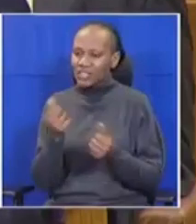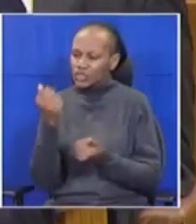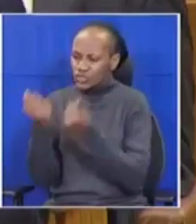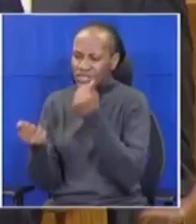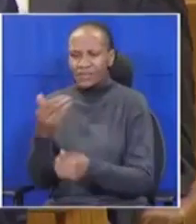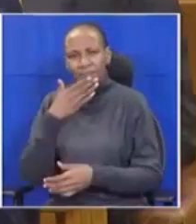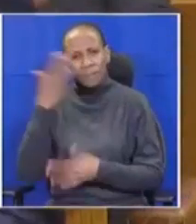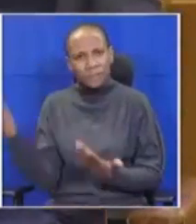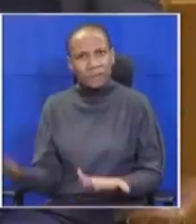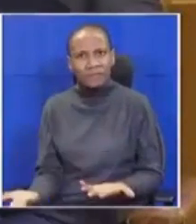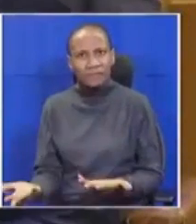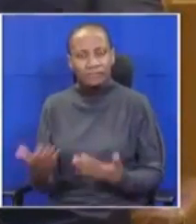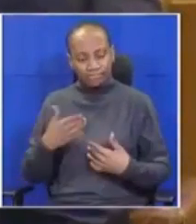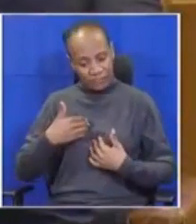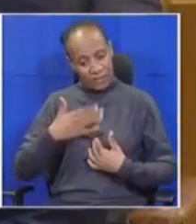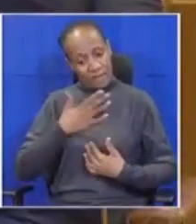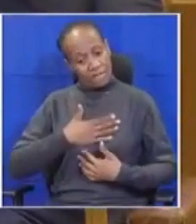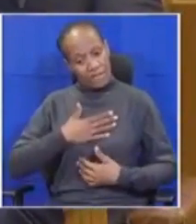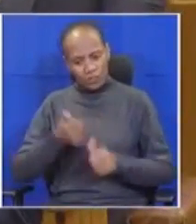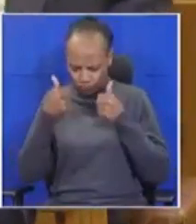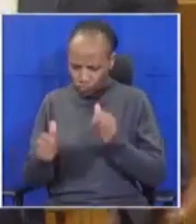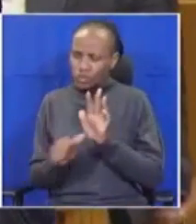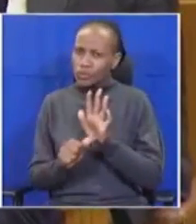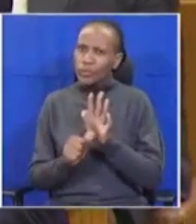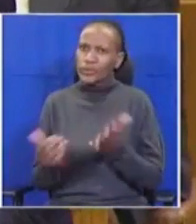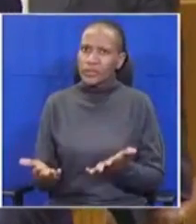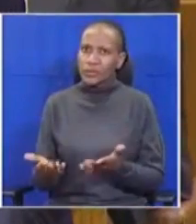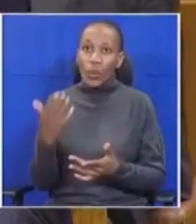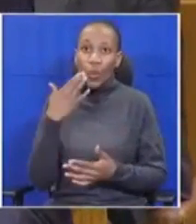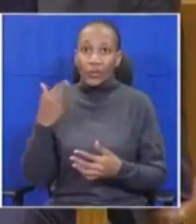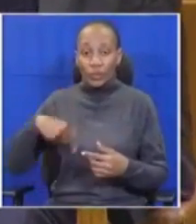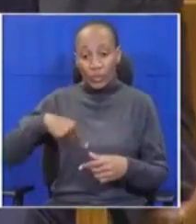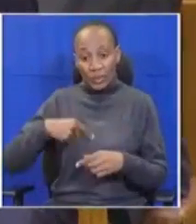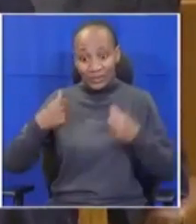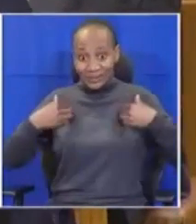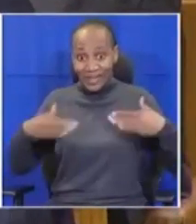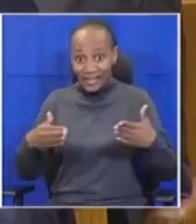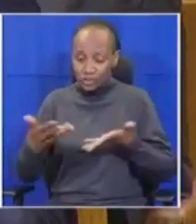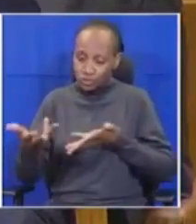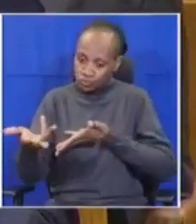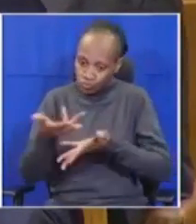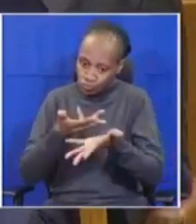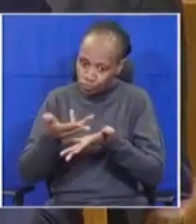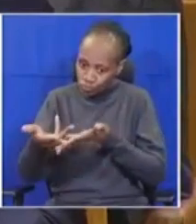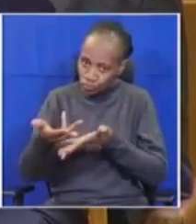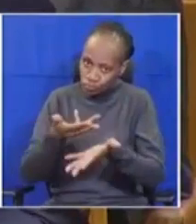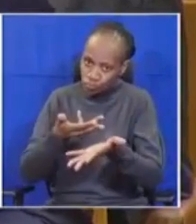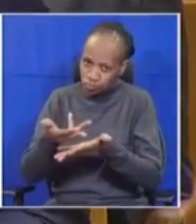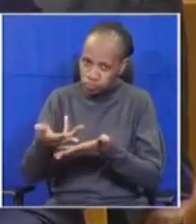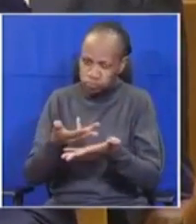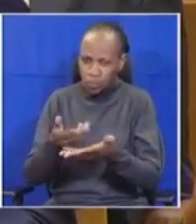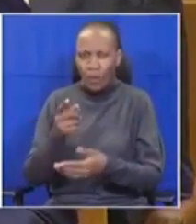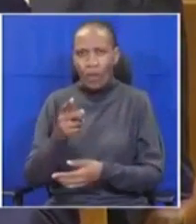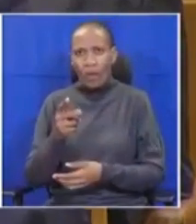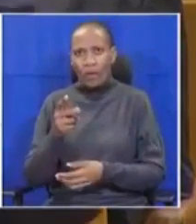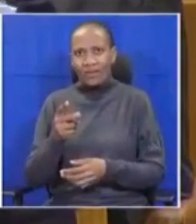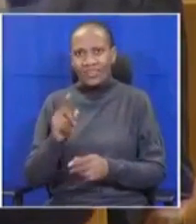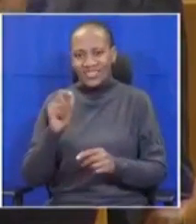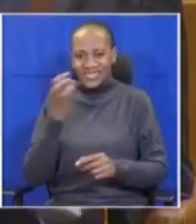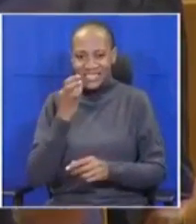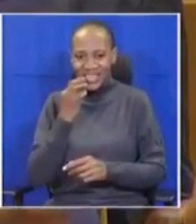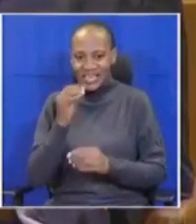I feel it's critical that when we enter this discussion, it cannot be on the basis of putting one